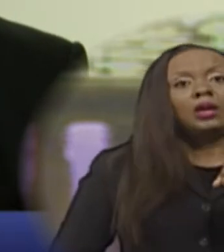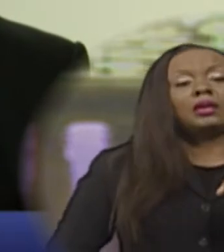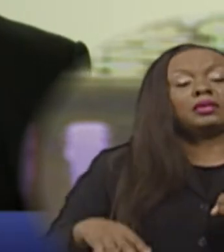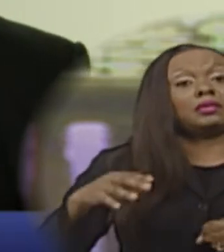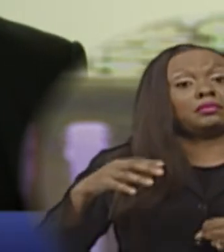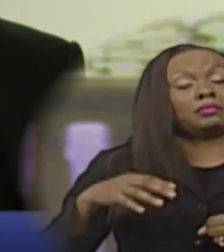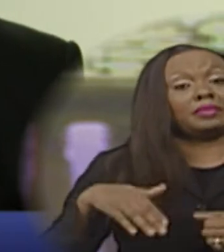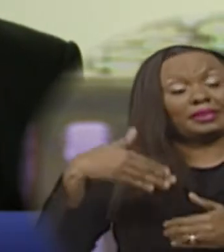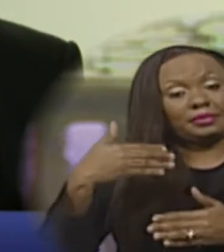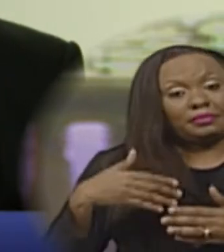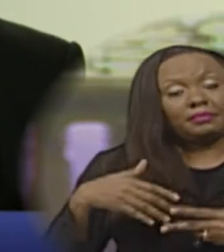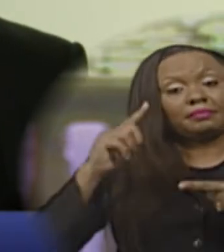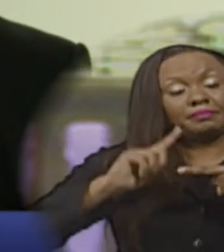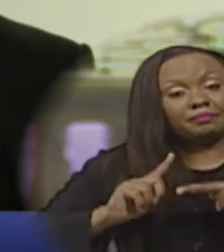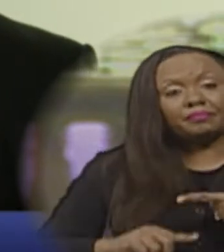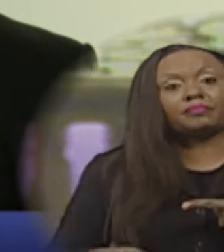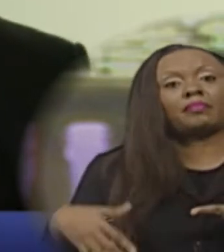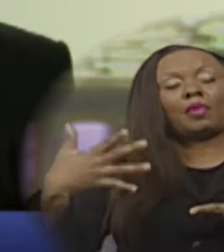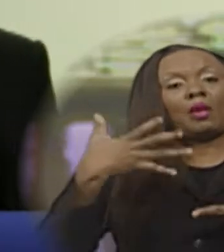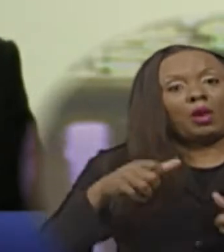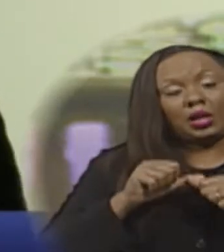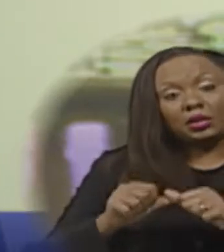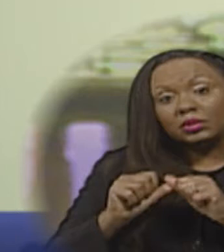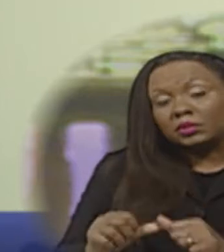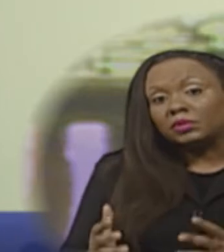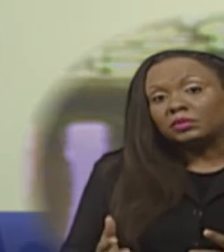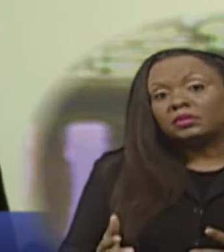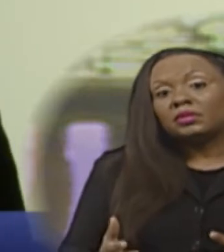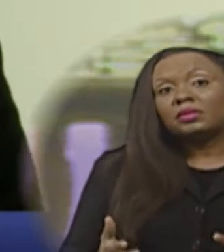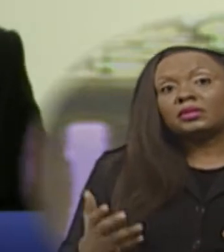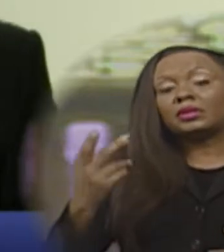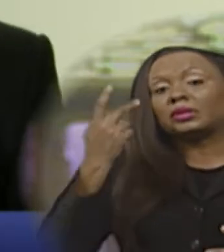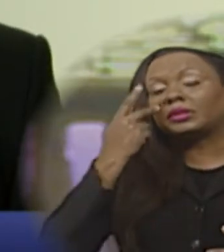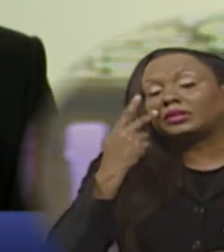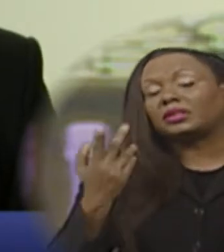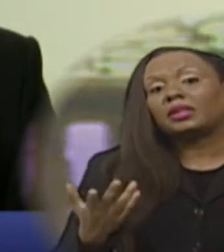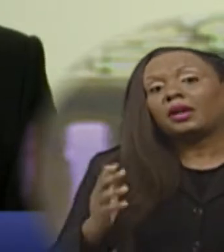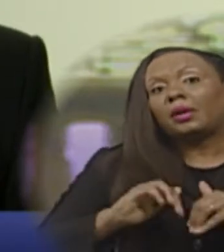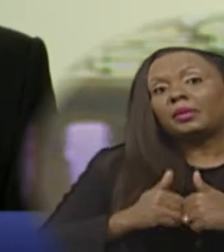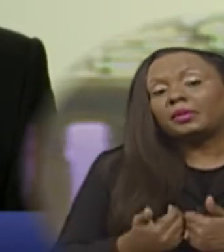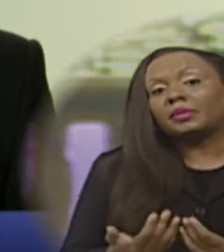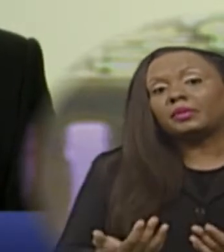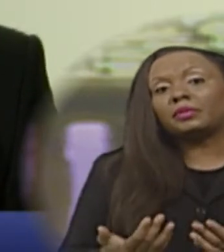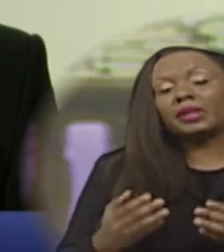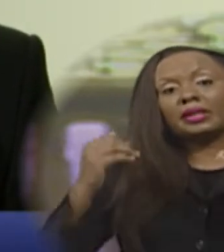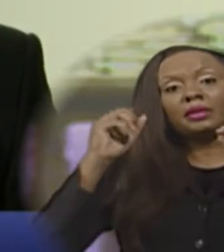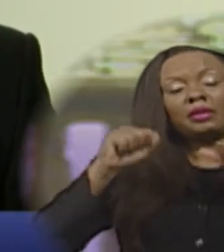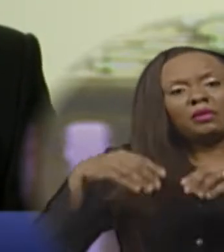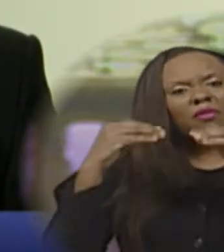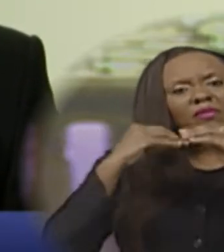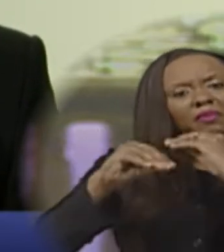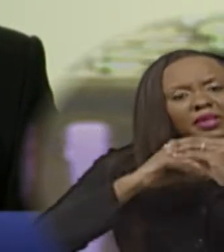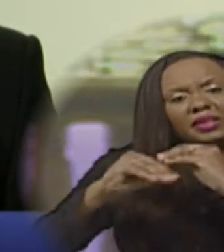give us the ability or the room with which we can continue, as first indicated some weeks back, to repair